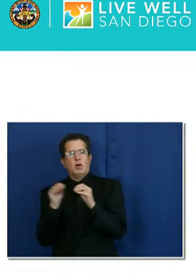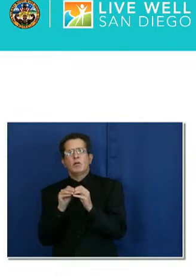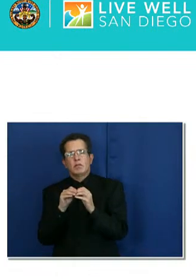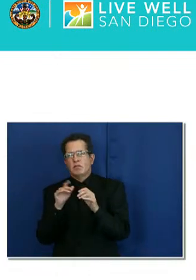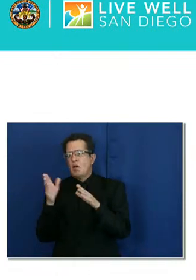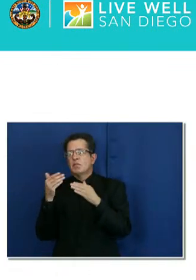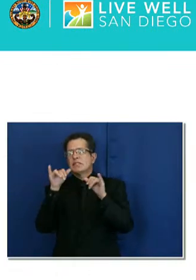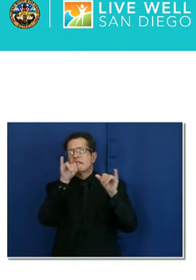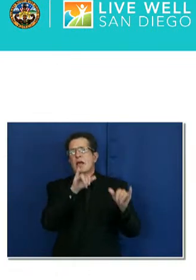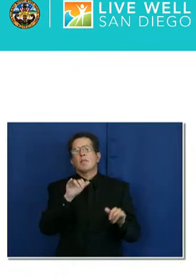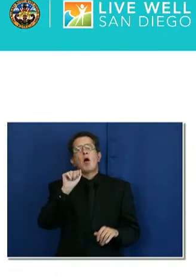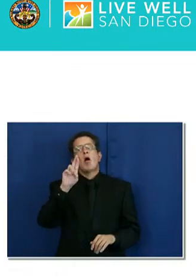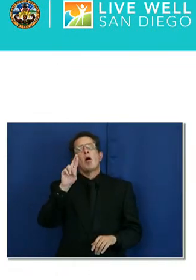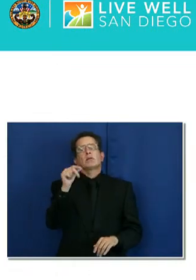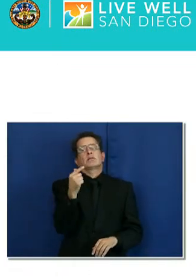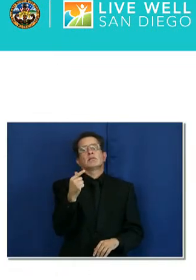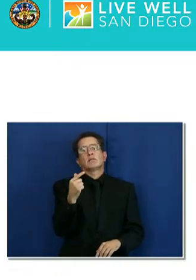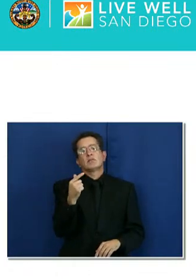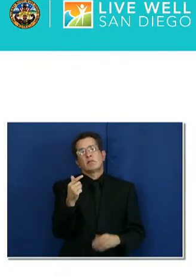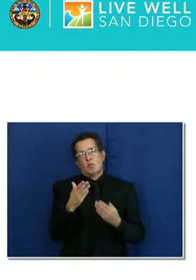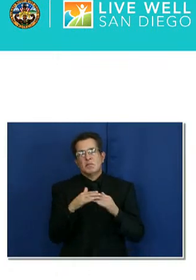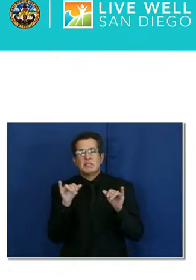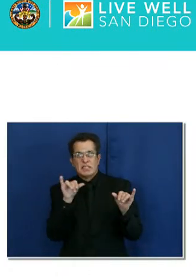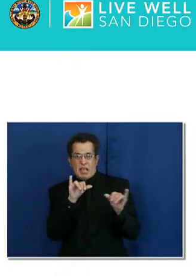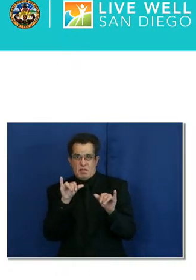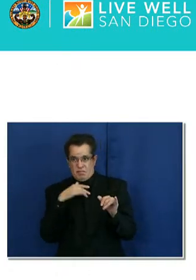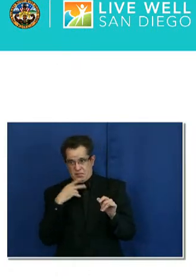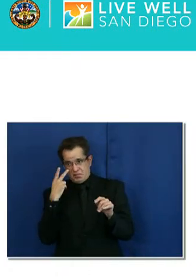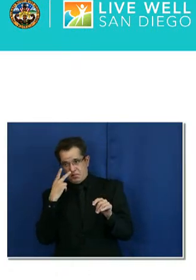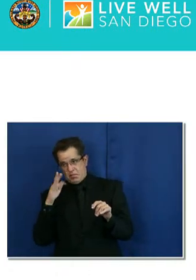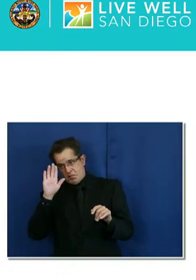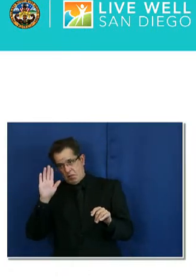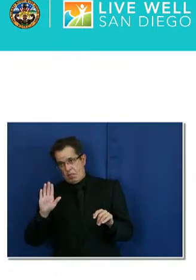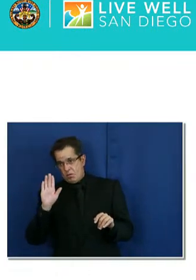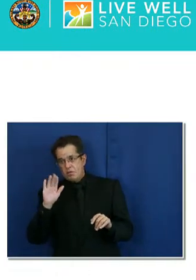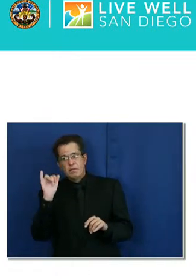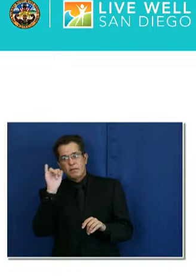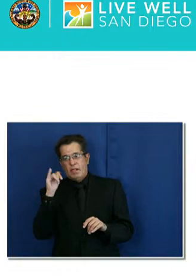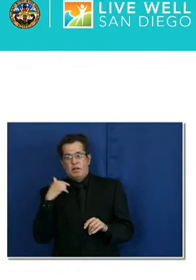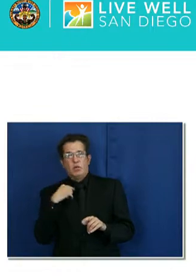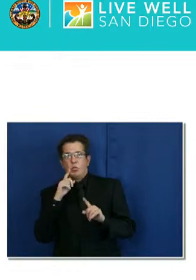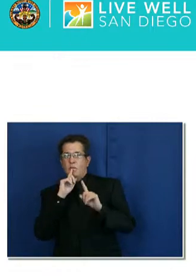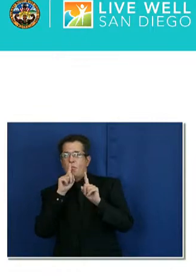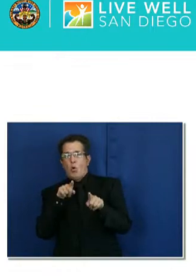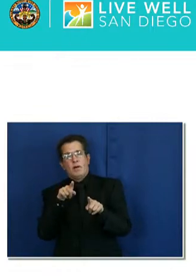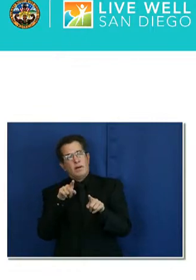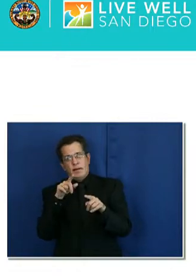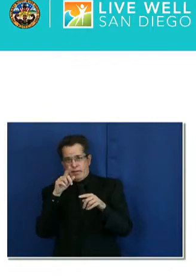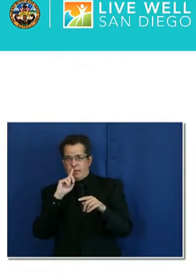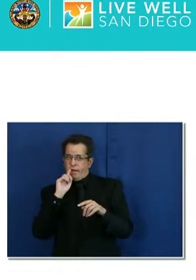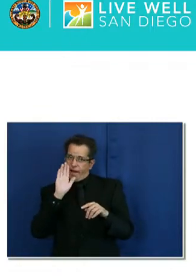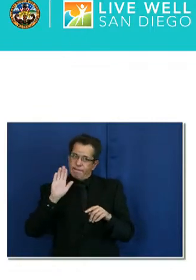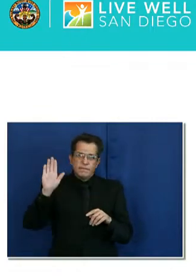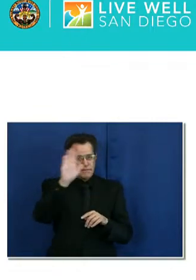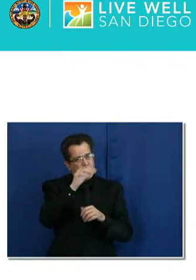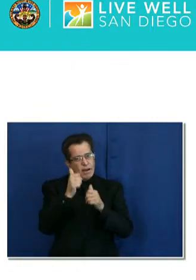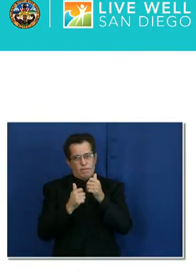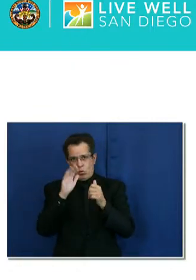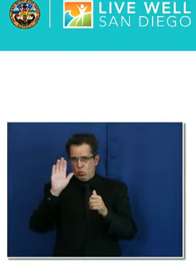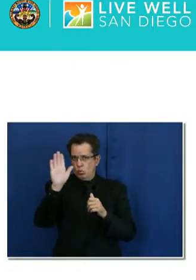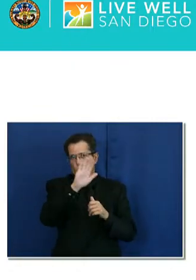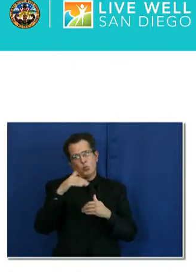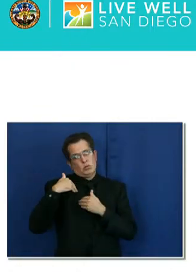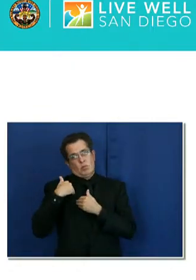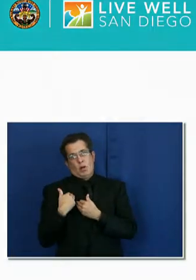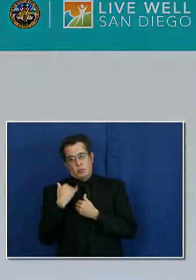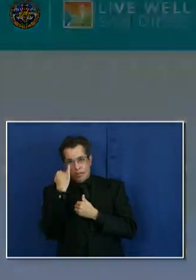to August. But again, as Dr. McDonald stated earlier, as I stated in my opening comments, everyone has a role to play.